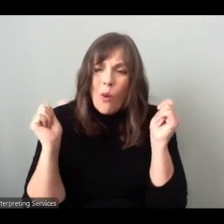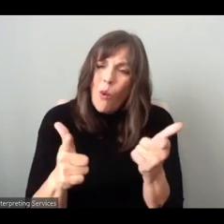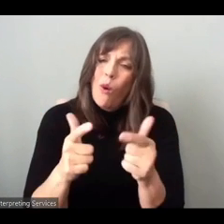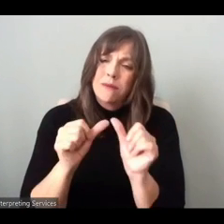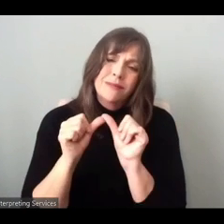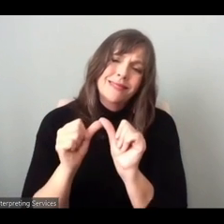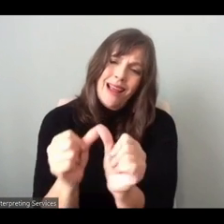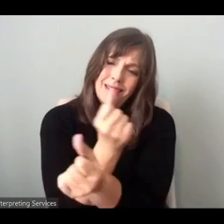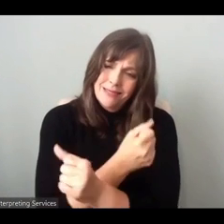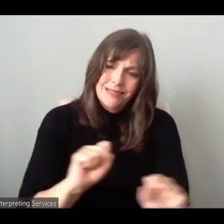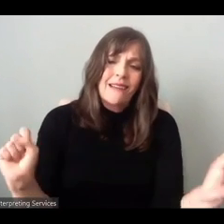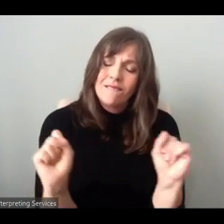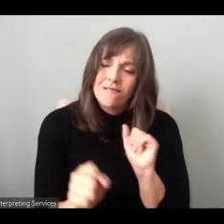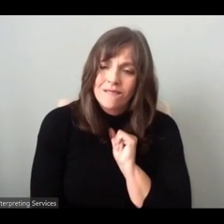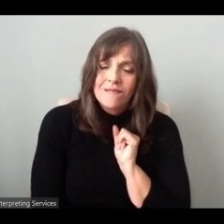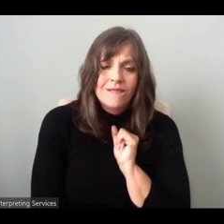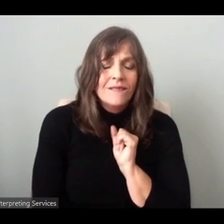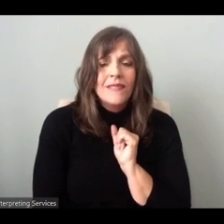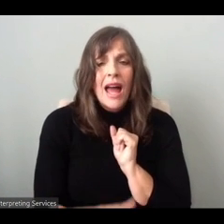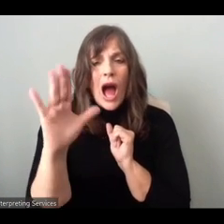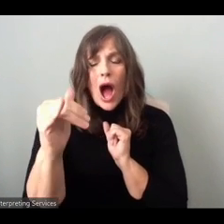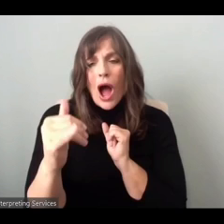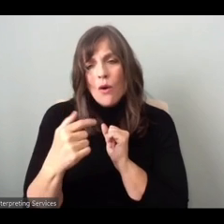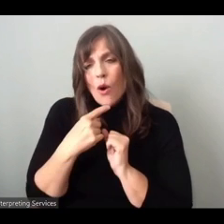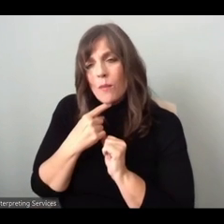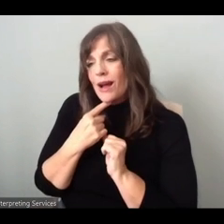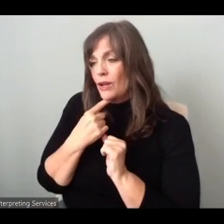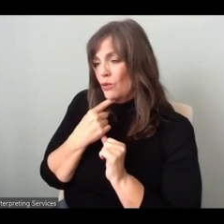I hope you are articulating to those you love that you do.